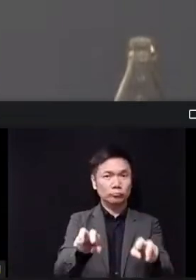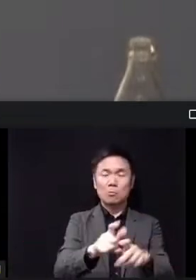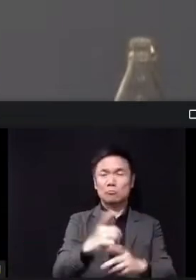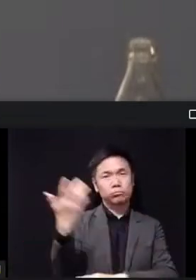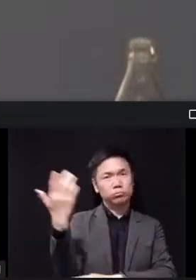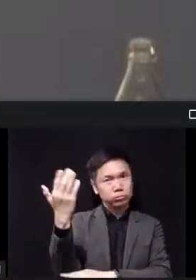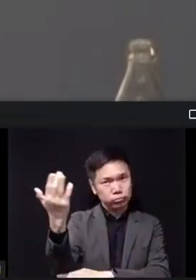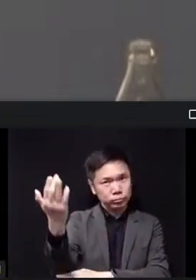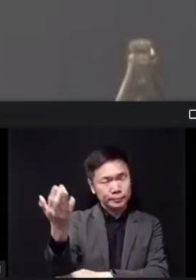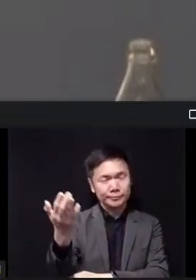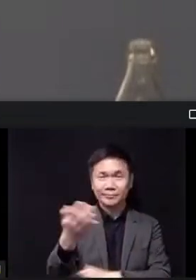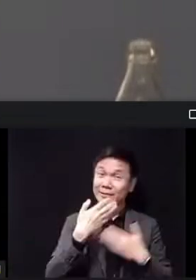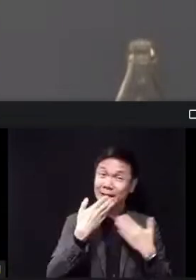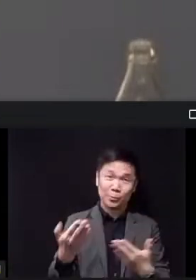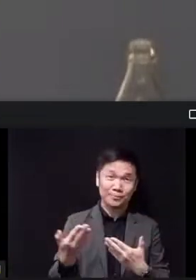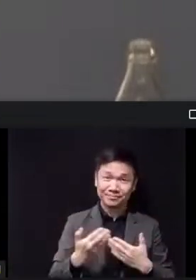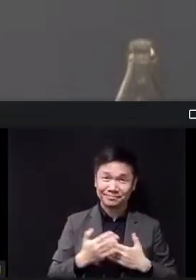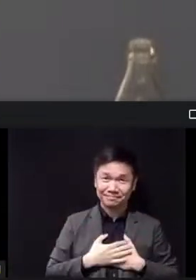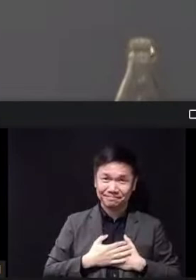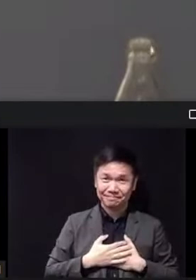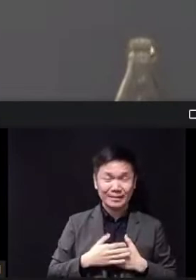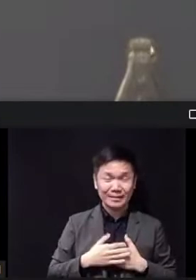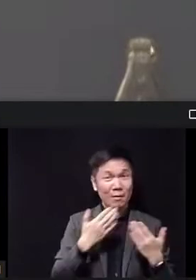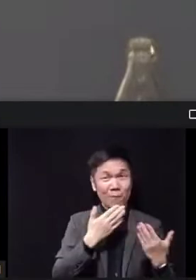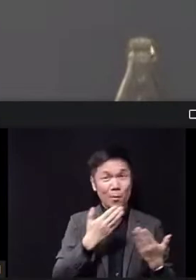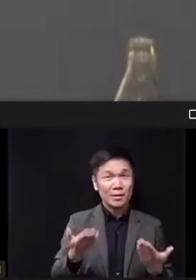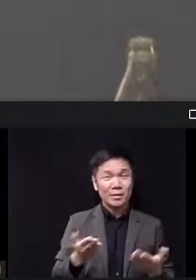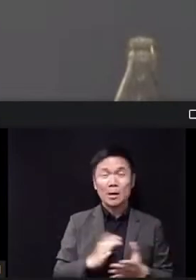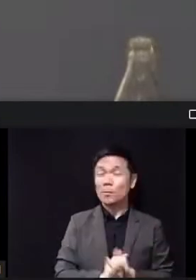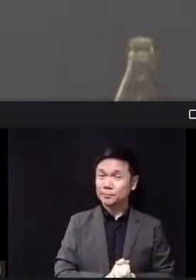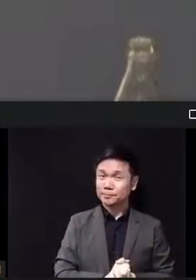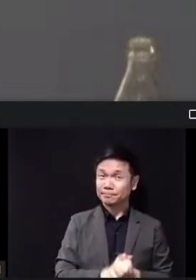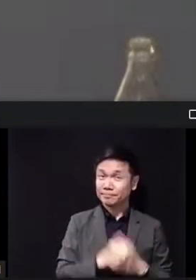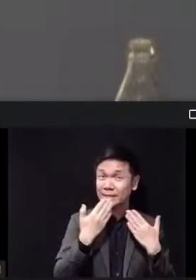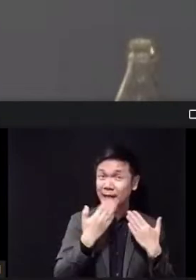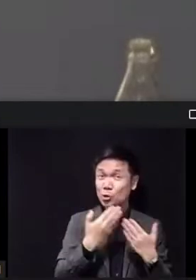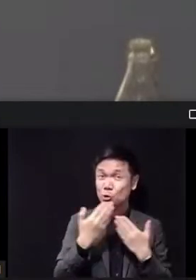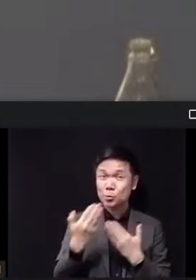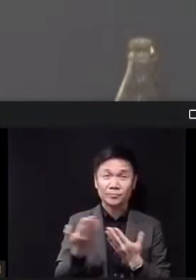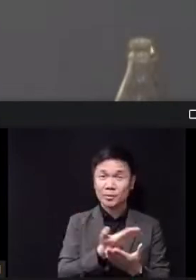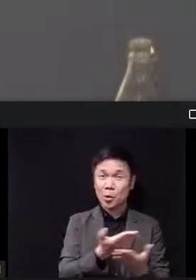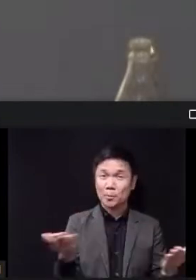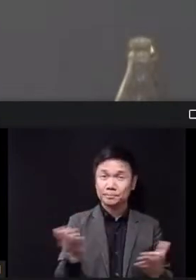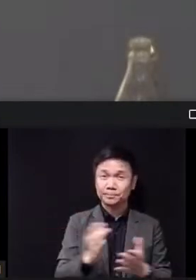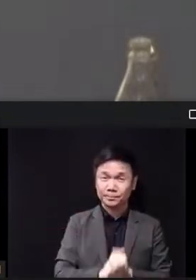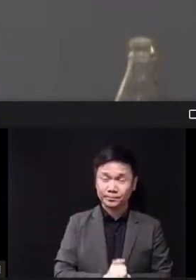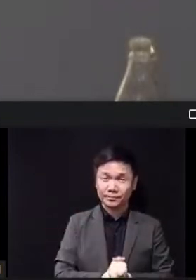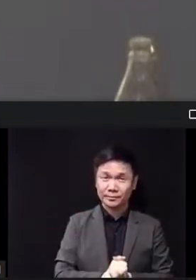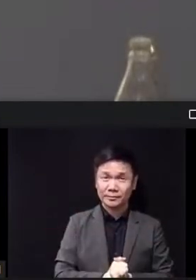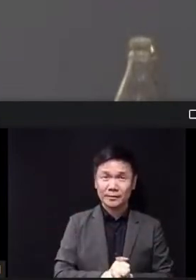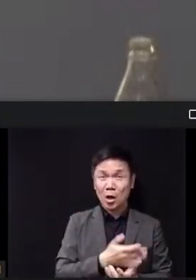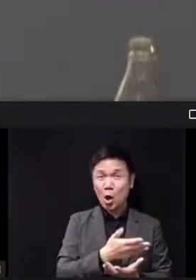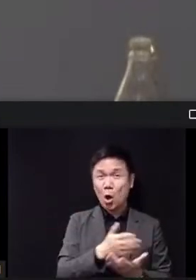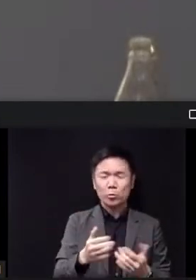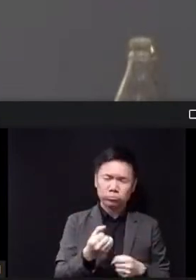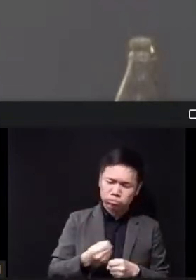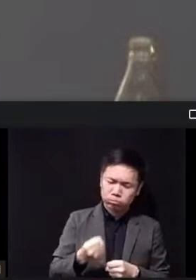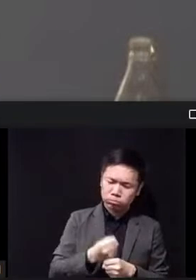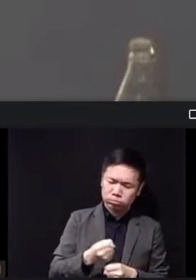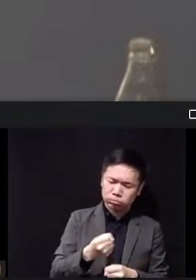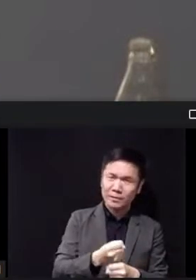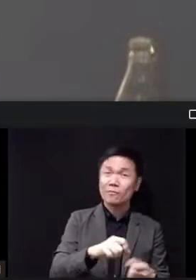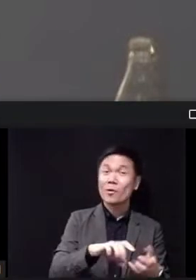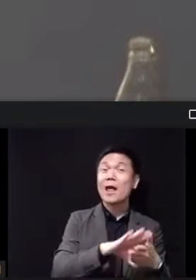moderators. Lastly, I wish to convey my sincere thanks and appreciation to the dedicated staff of